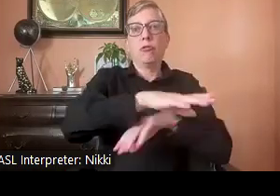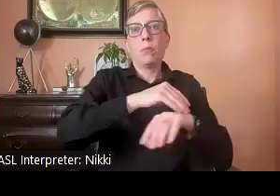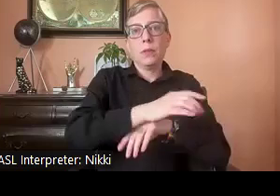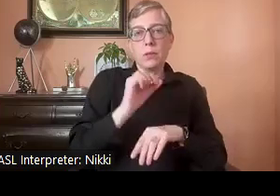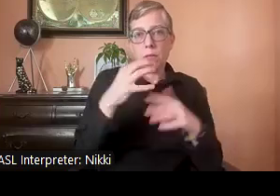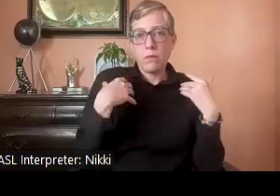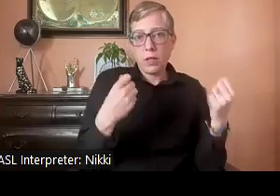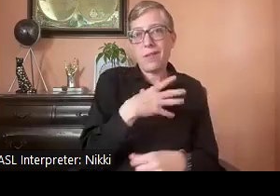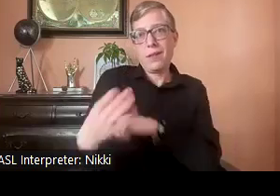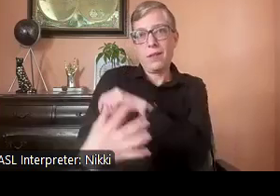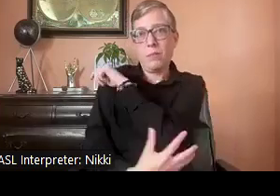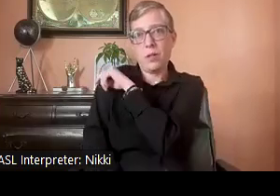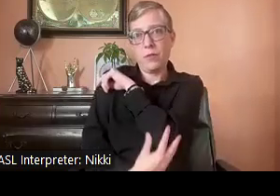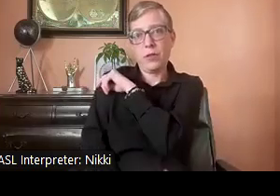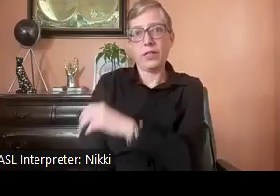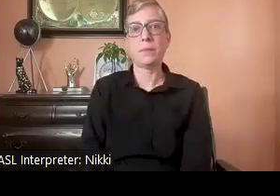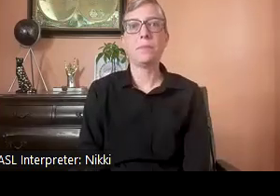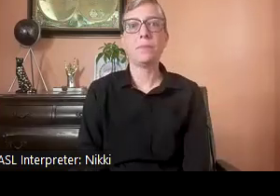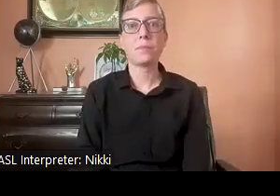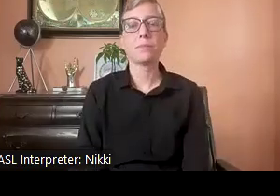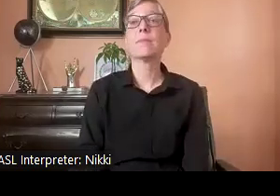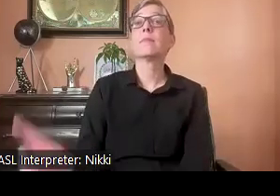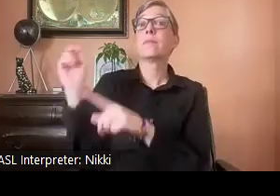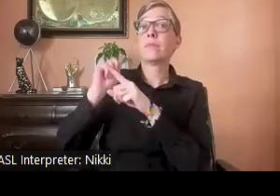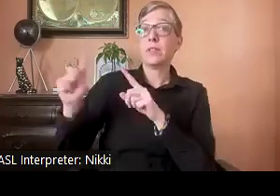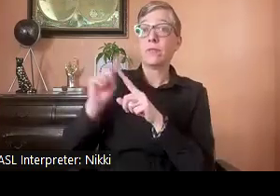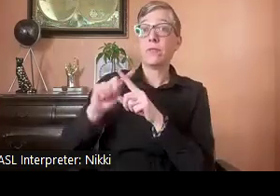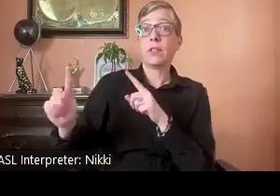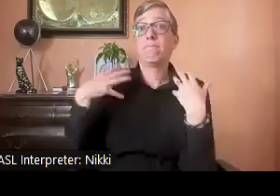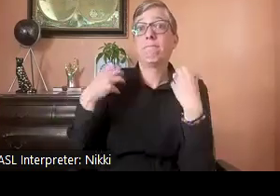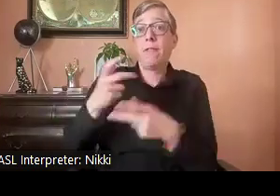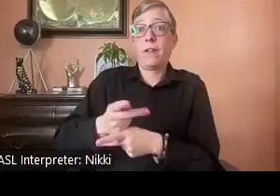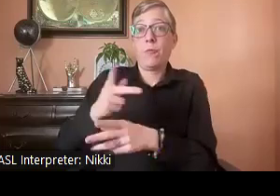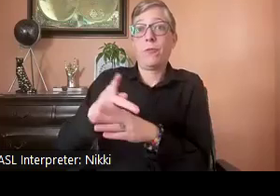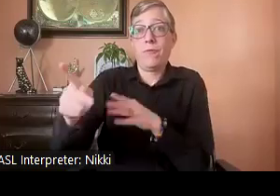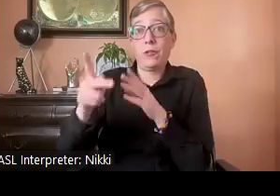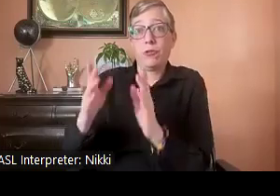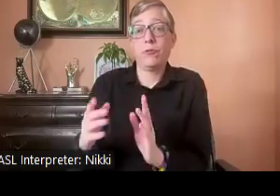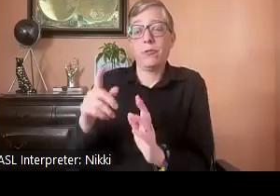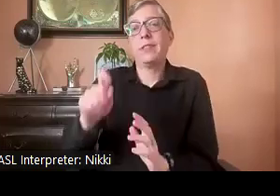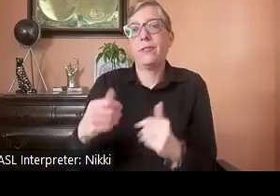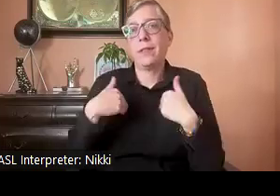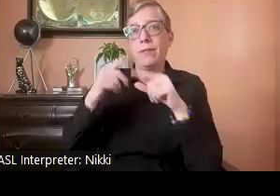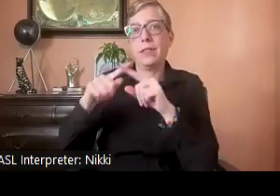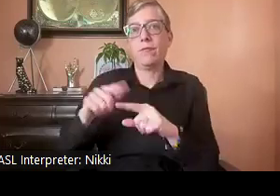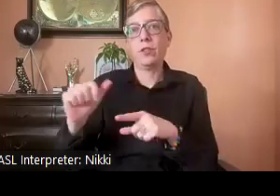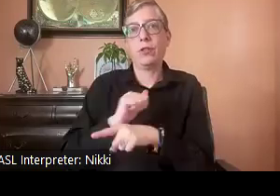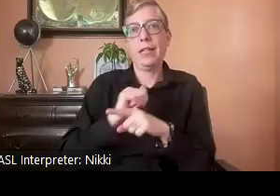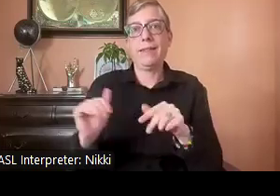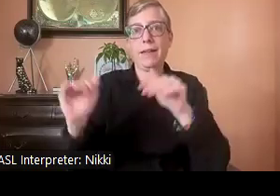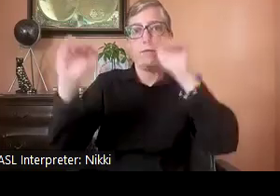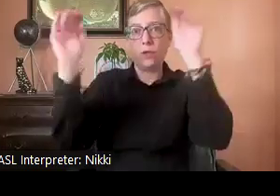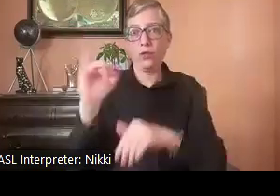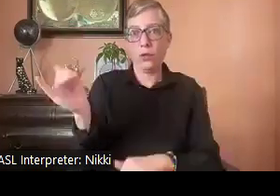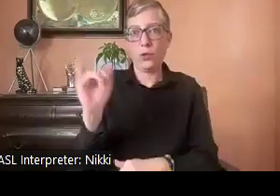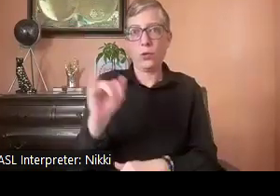Deliverable by various healthcare professionals with different training levels. If you think about raising equity and increasing reach